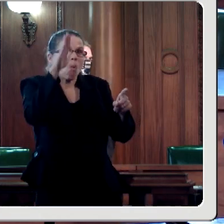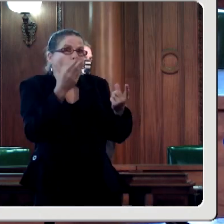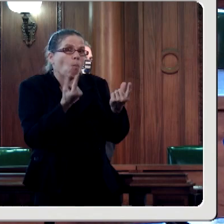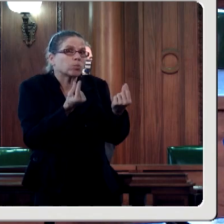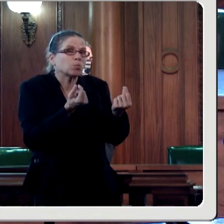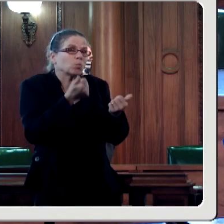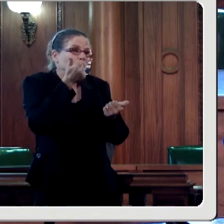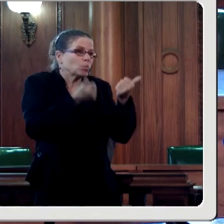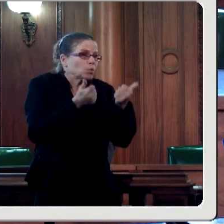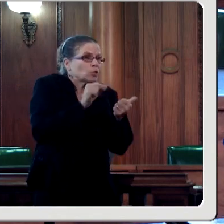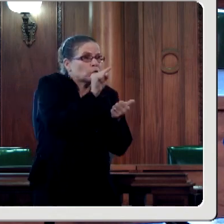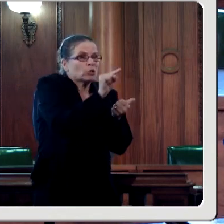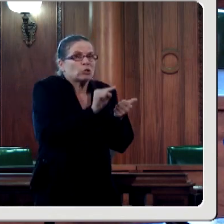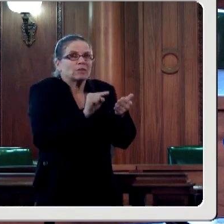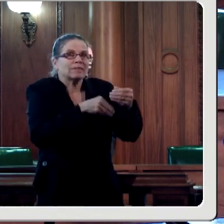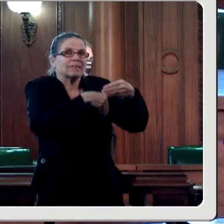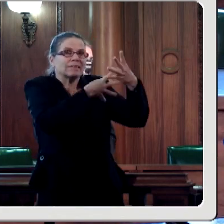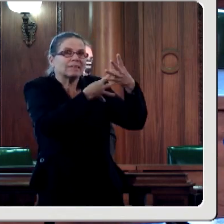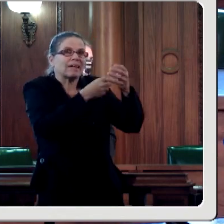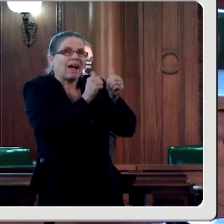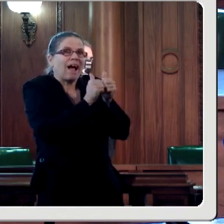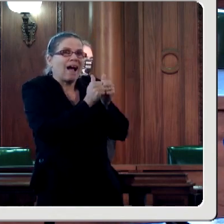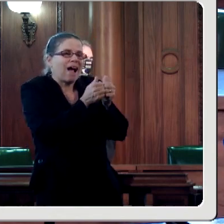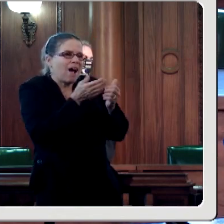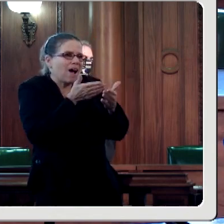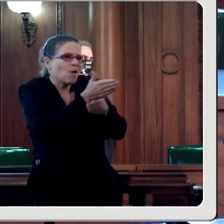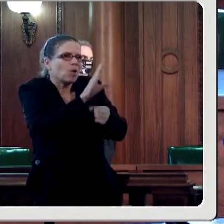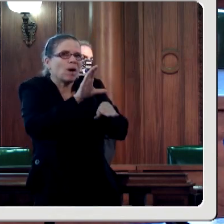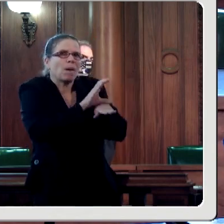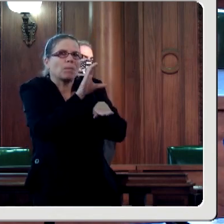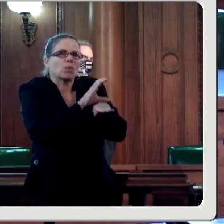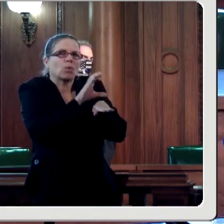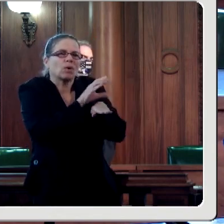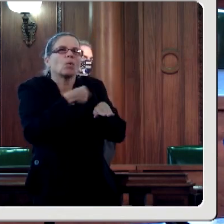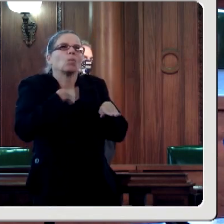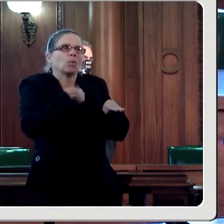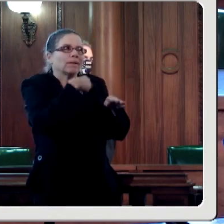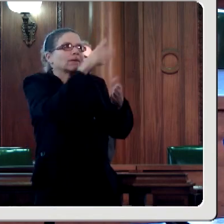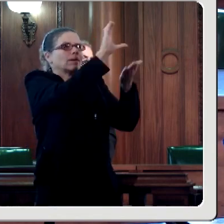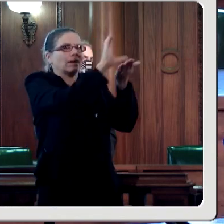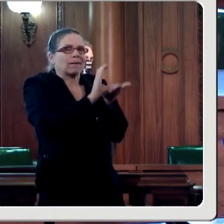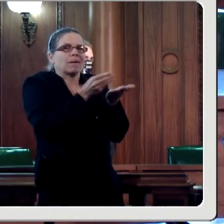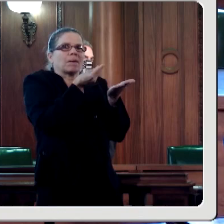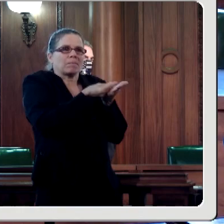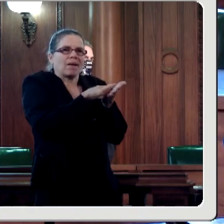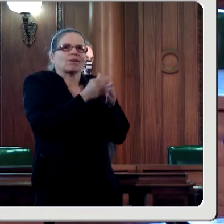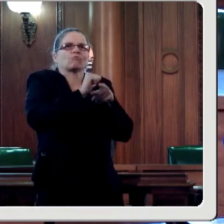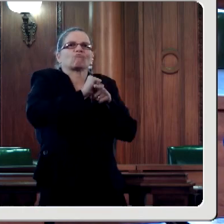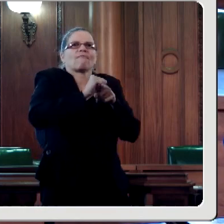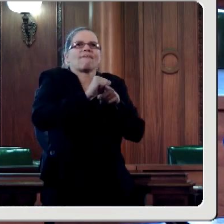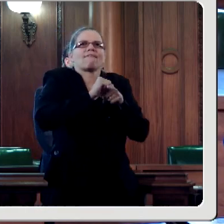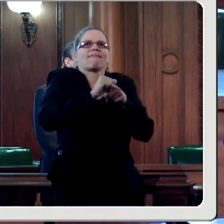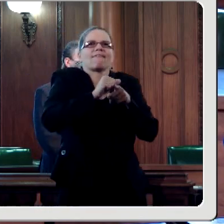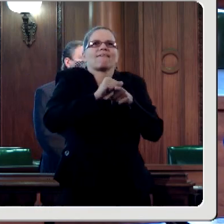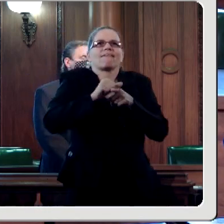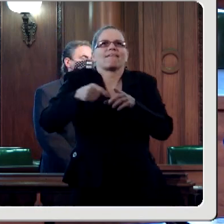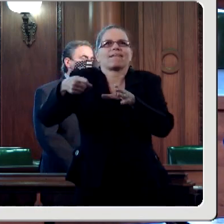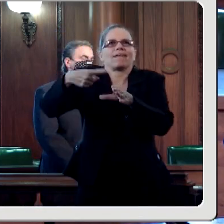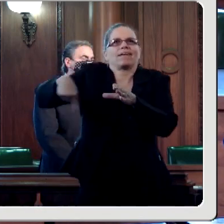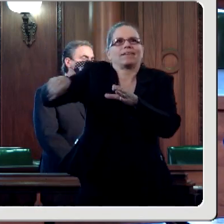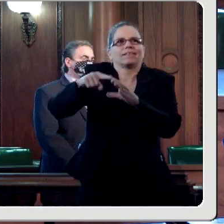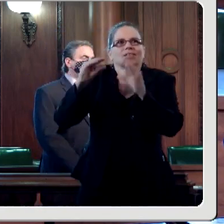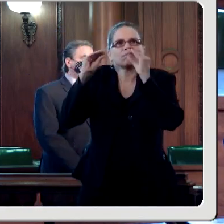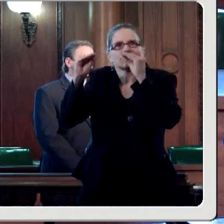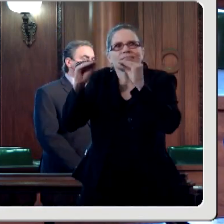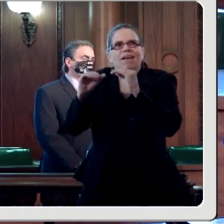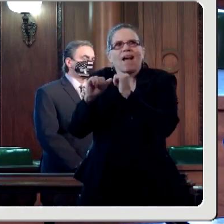to maintain itself in business. And this RFP is seeking third-party services to